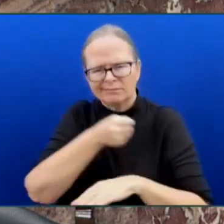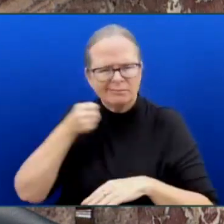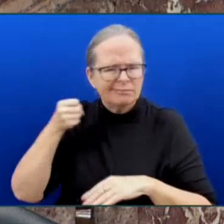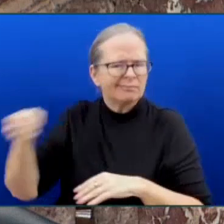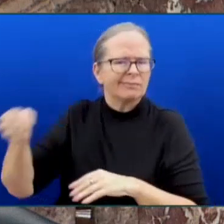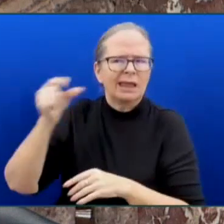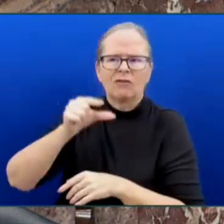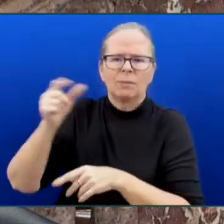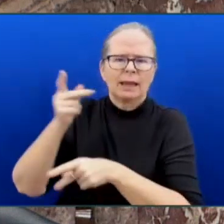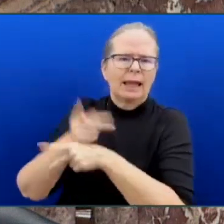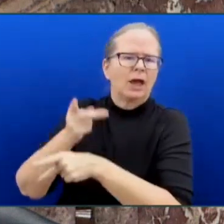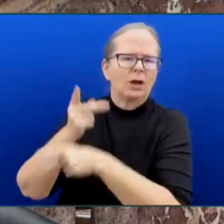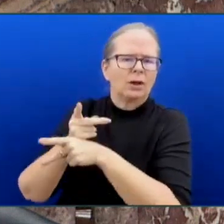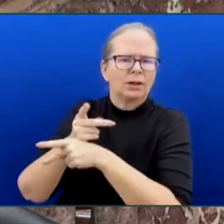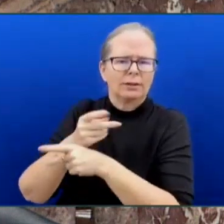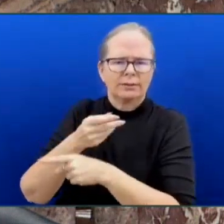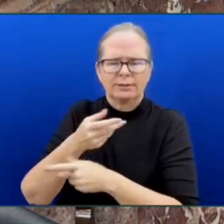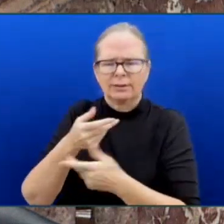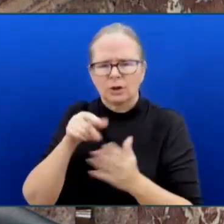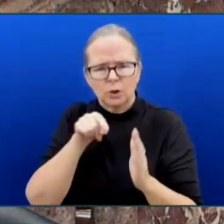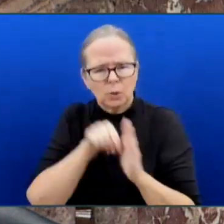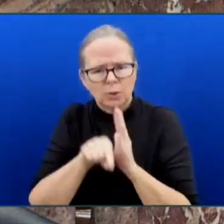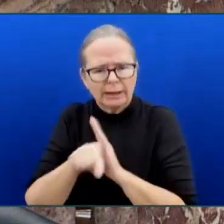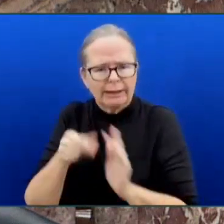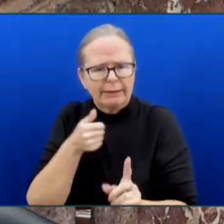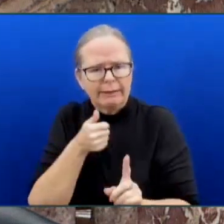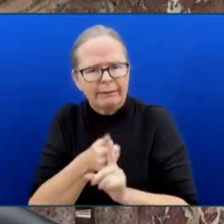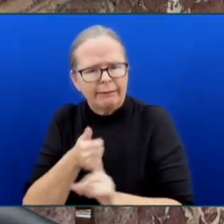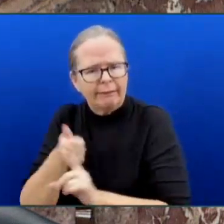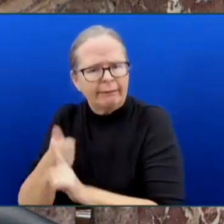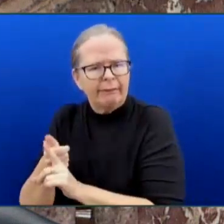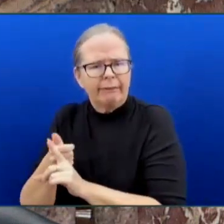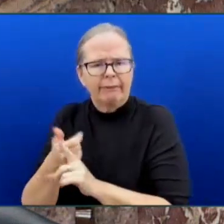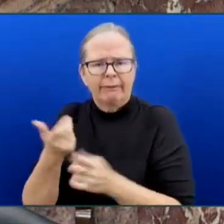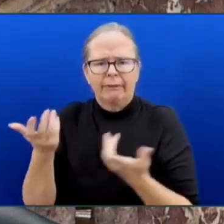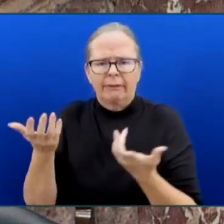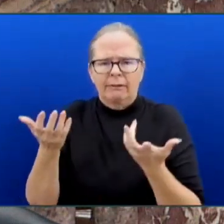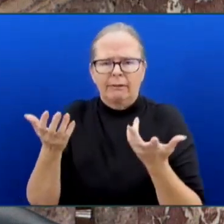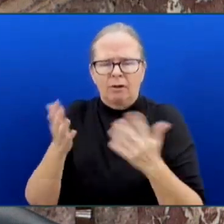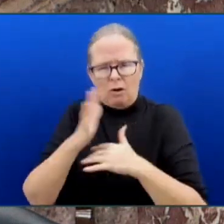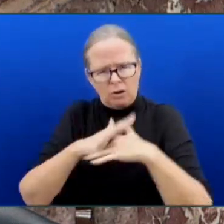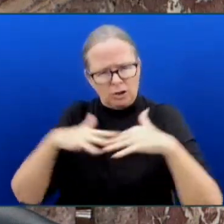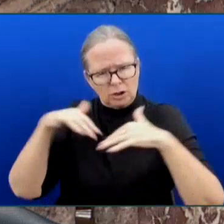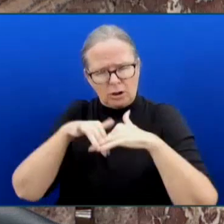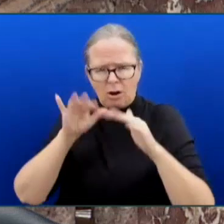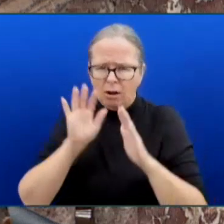to Kitimat in pushing LNG exports. And guess what? It worked.